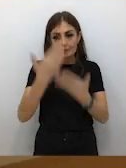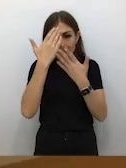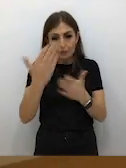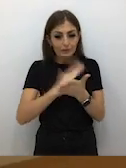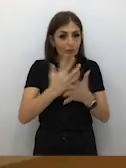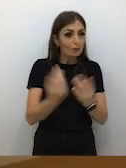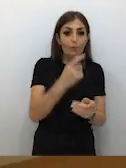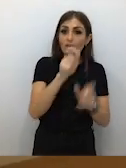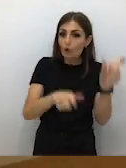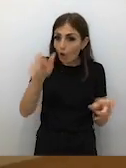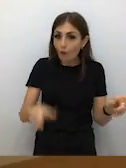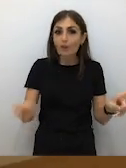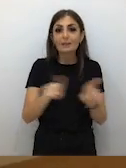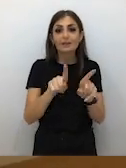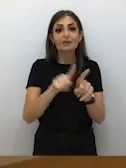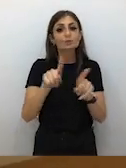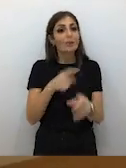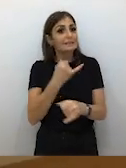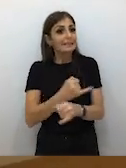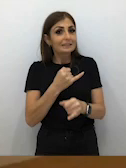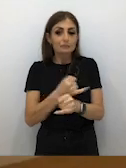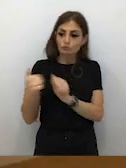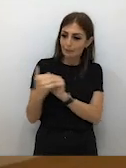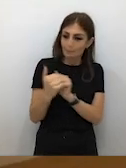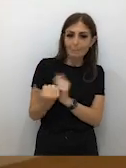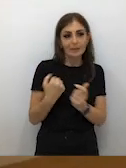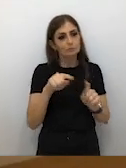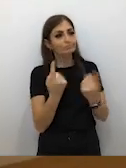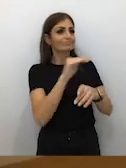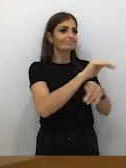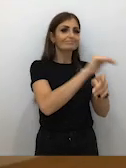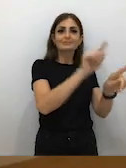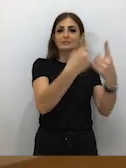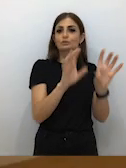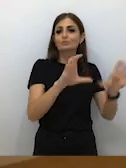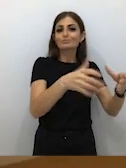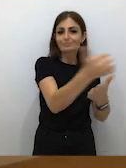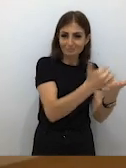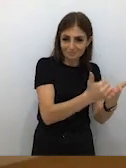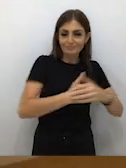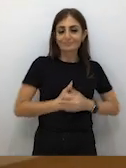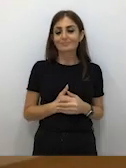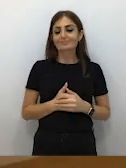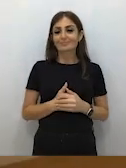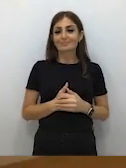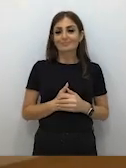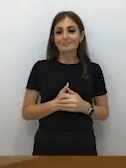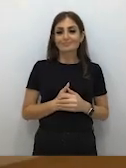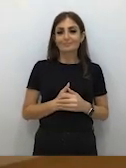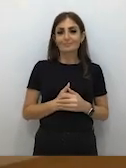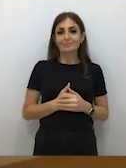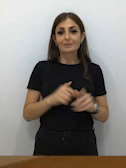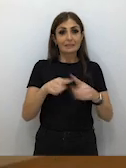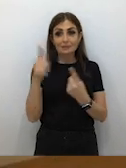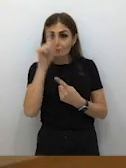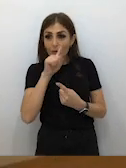co-leadership, knowledge sharing with colleagues and industry peers within and outside the art sector, paying attention to